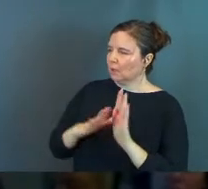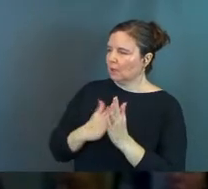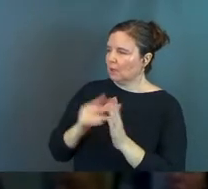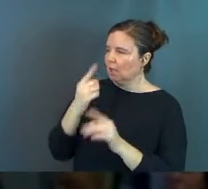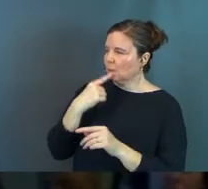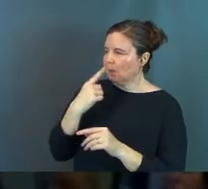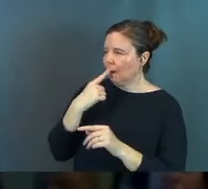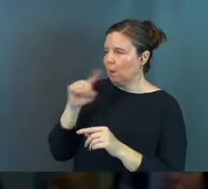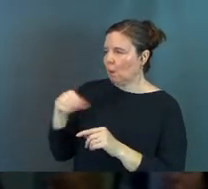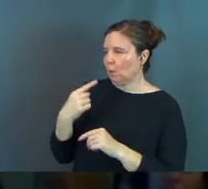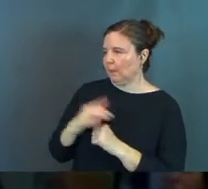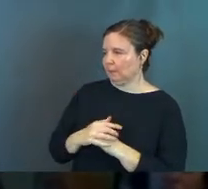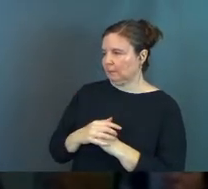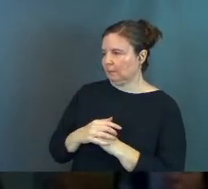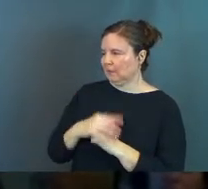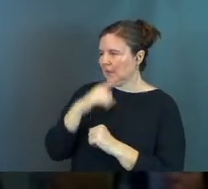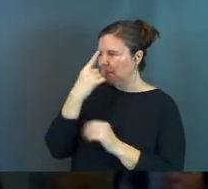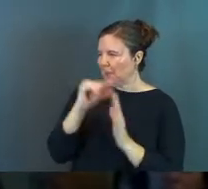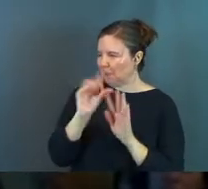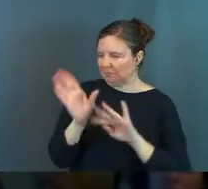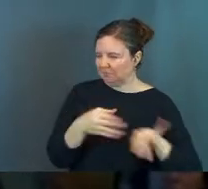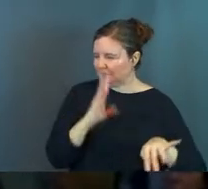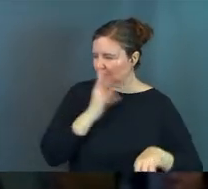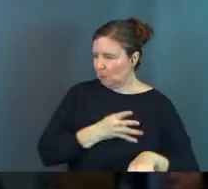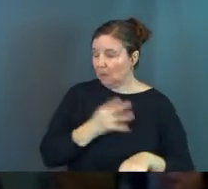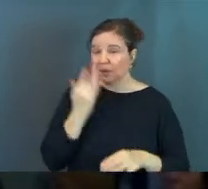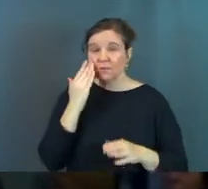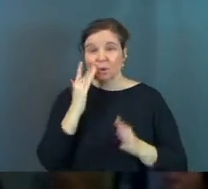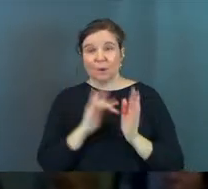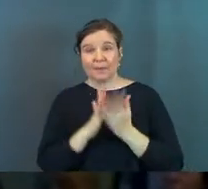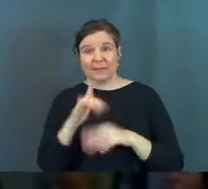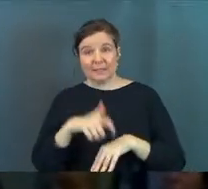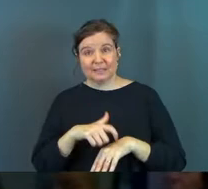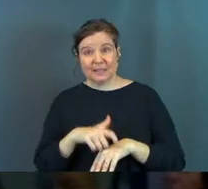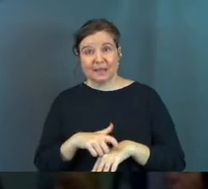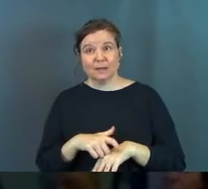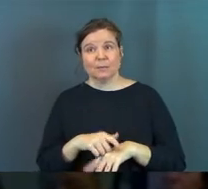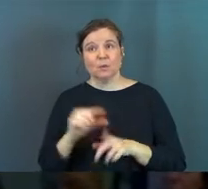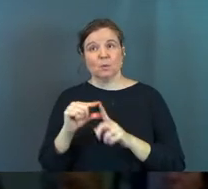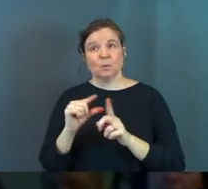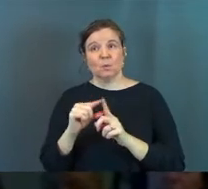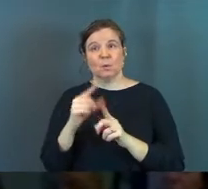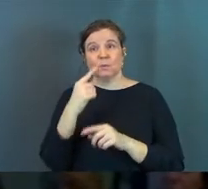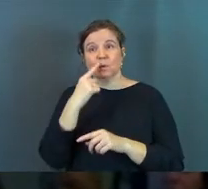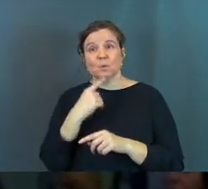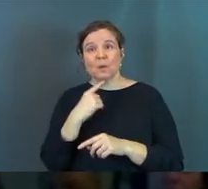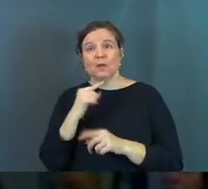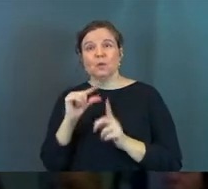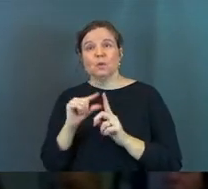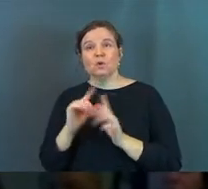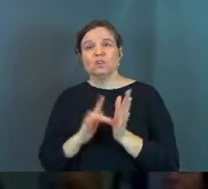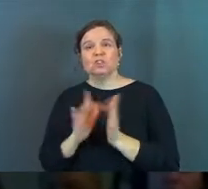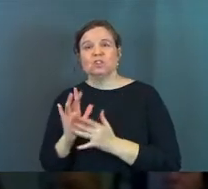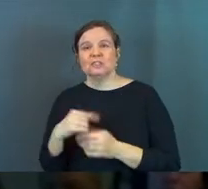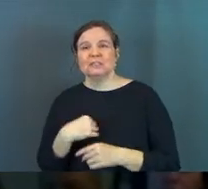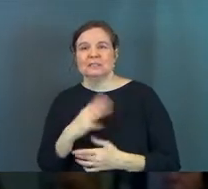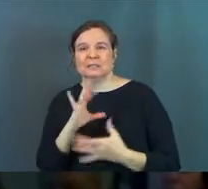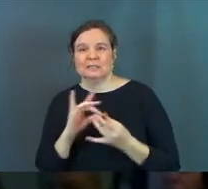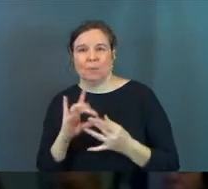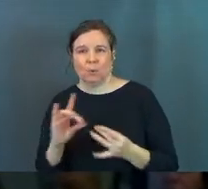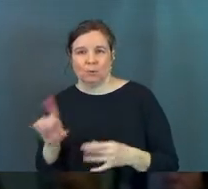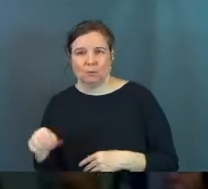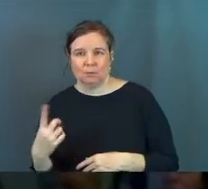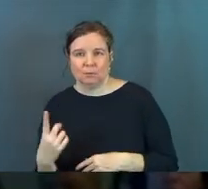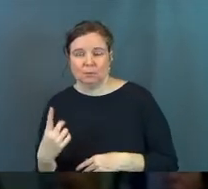words in red. And if you know about Bibles from that time, see, the words would be in red, just the words that Jesus